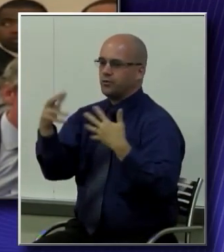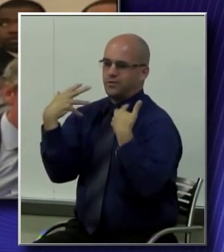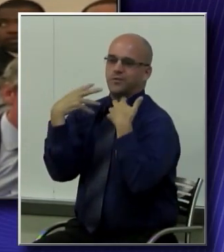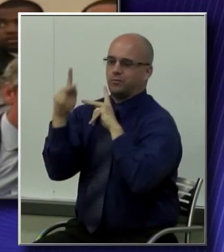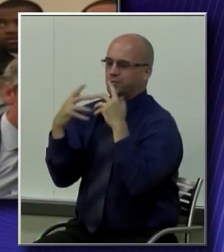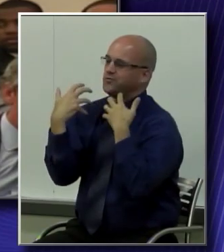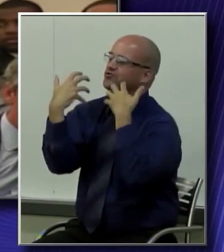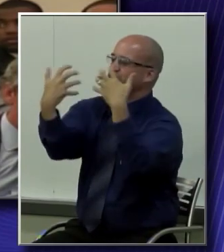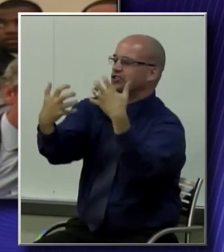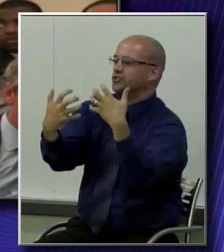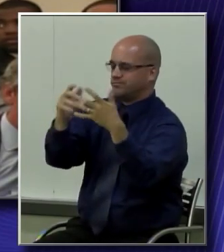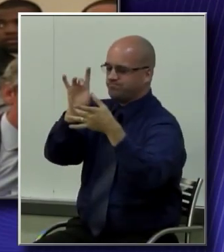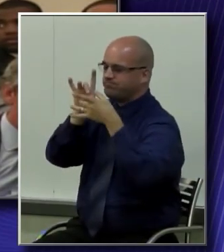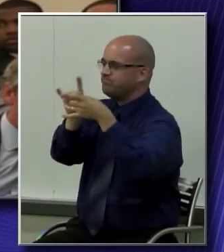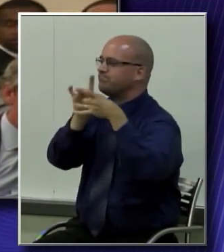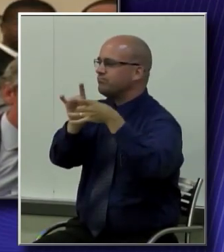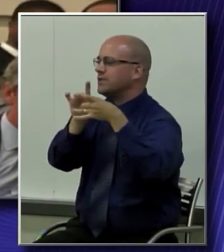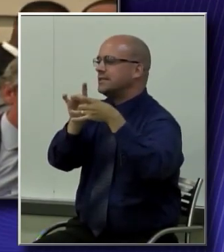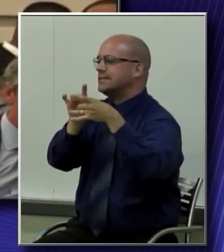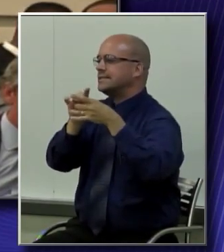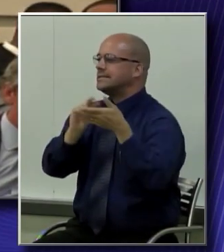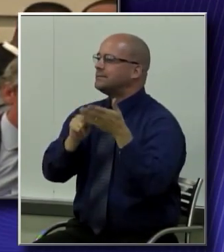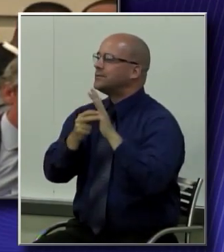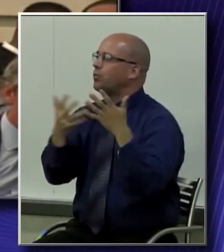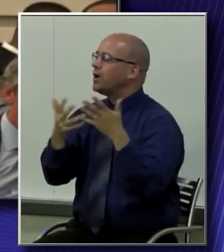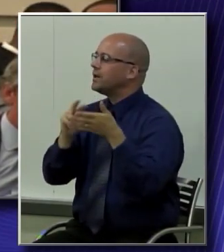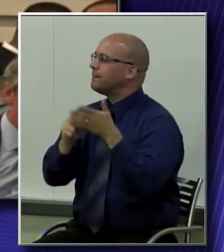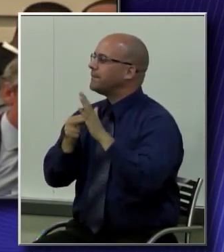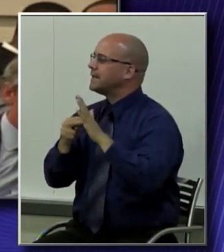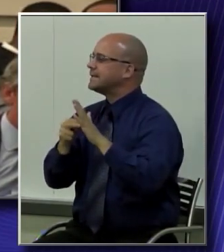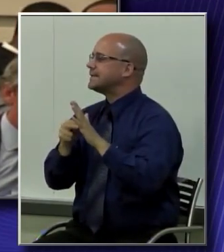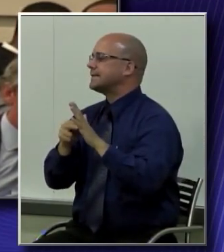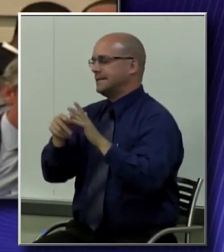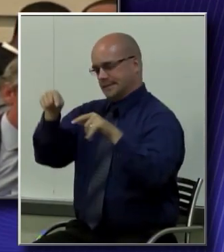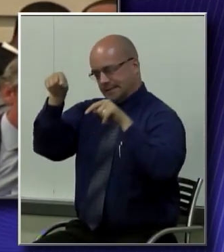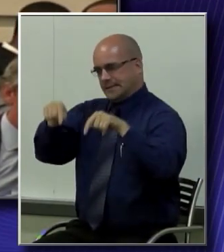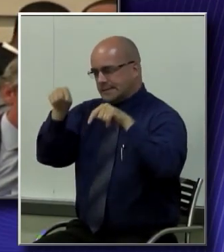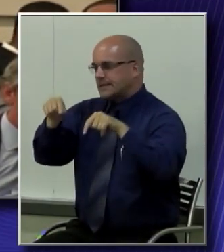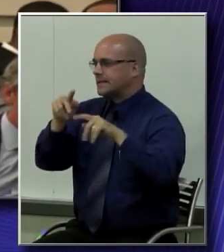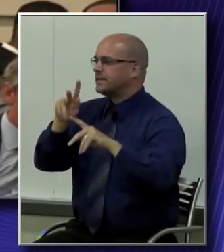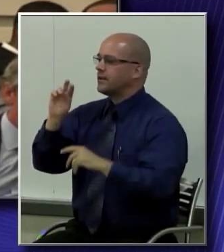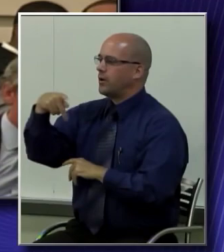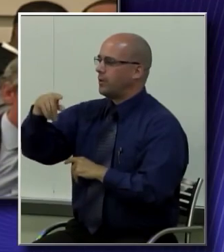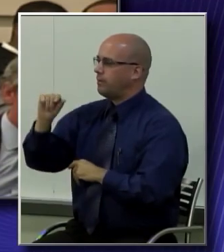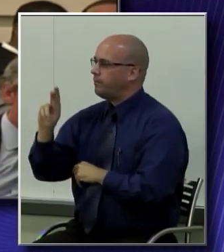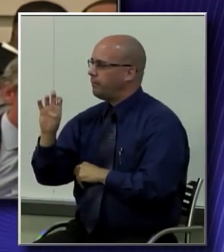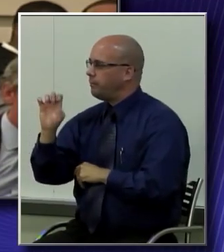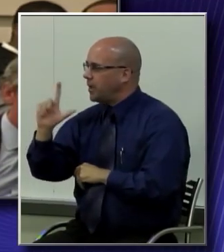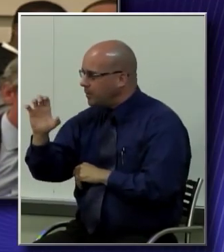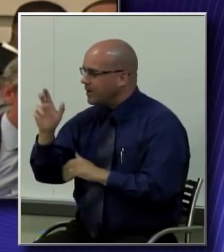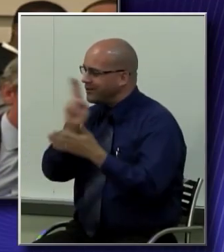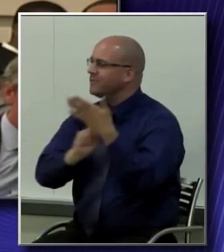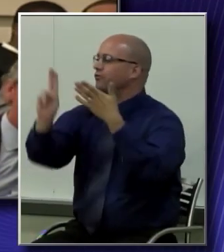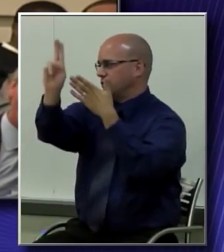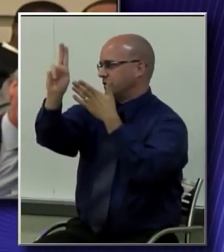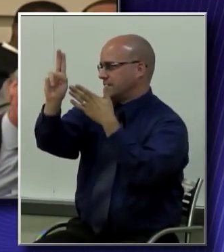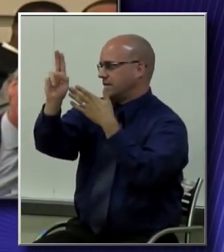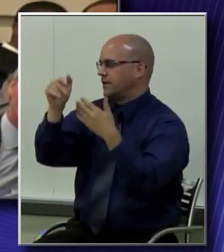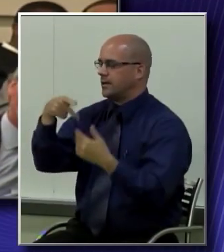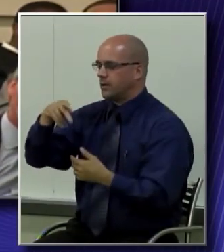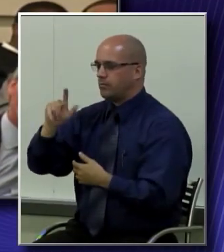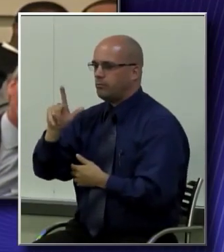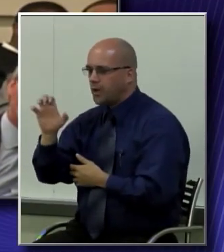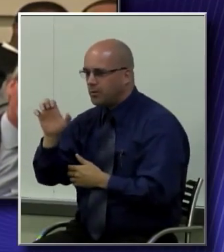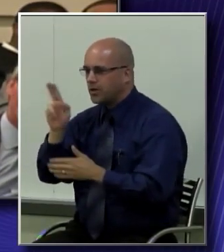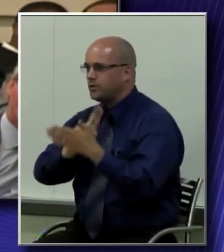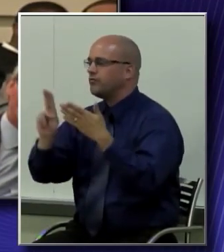first is publicness in terms of accessibility. This is a public university. This is a public university system. The